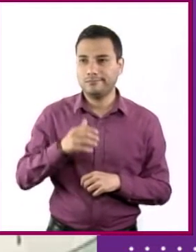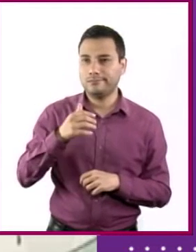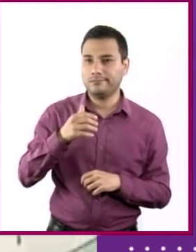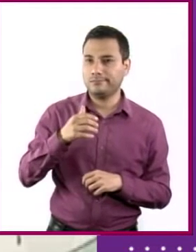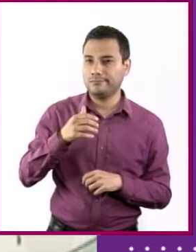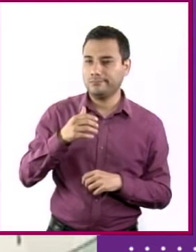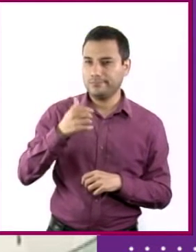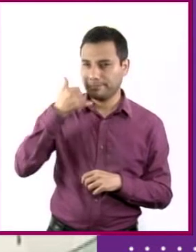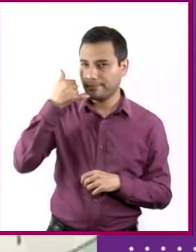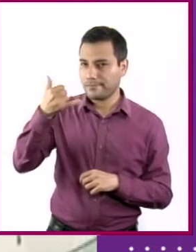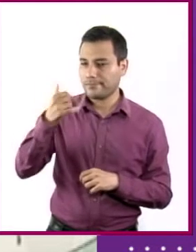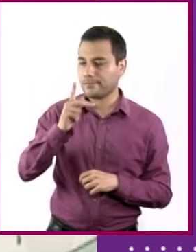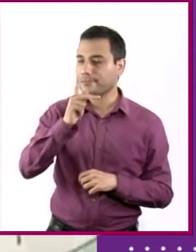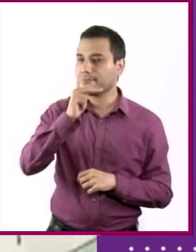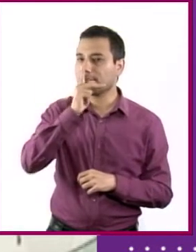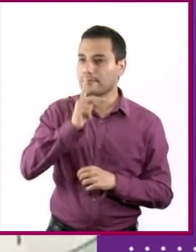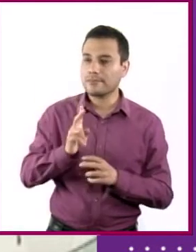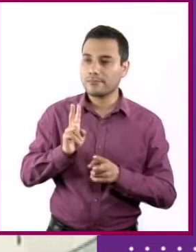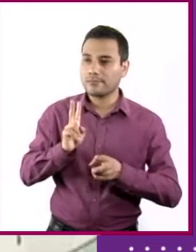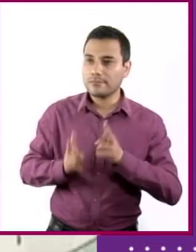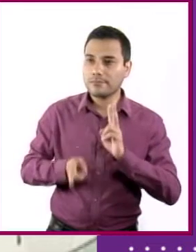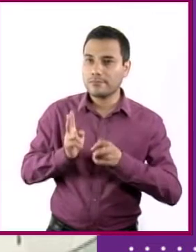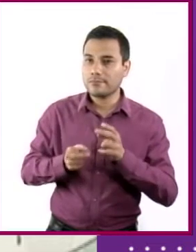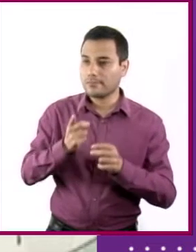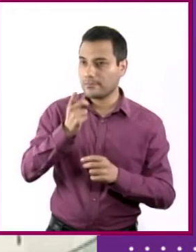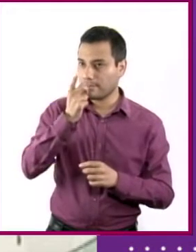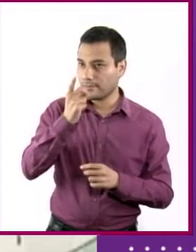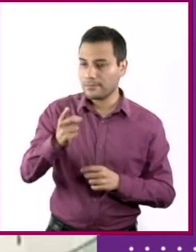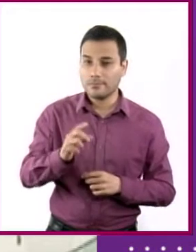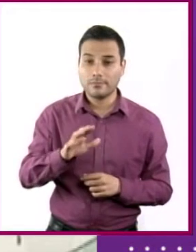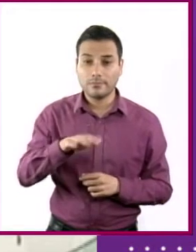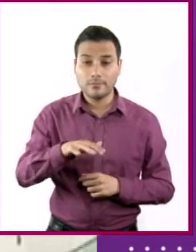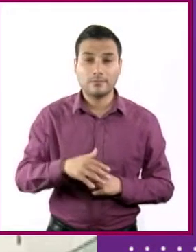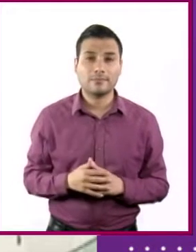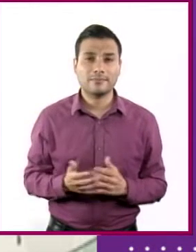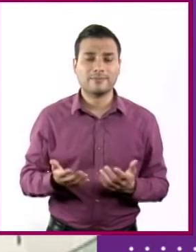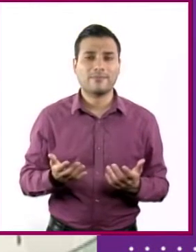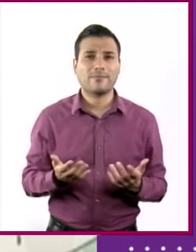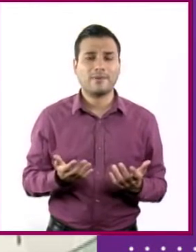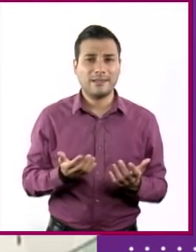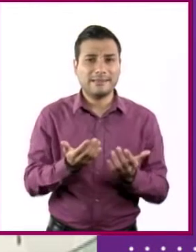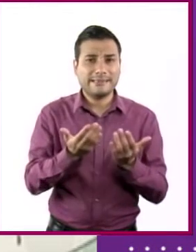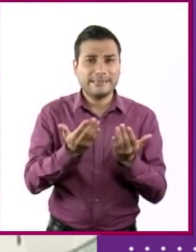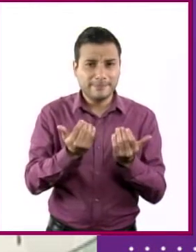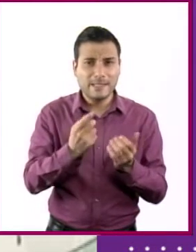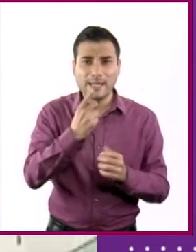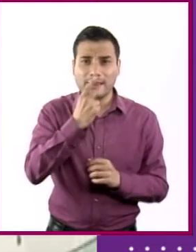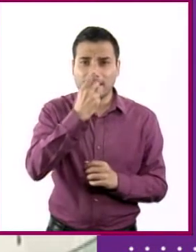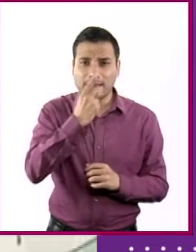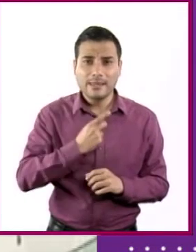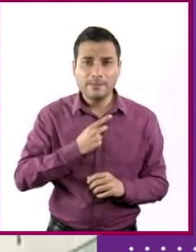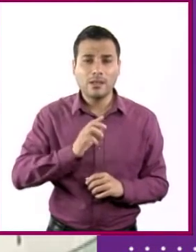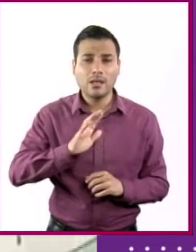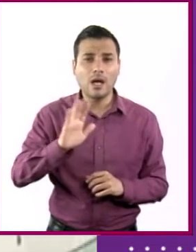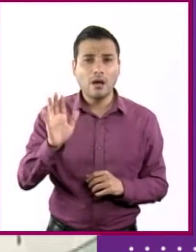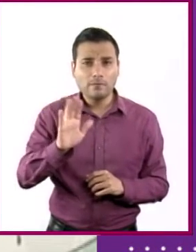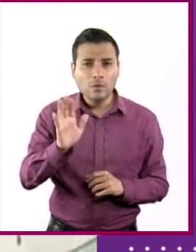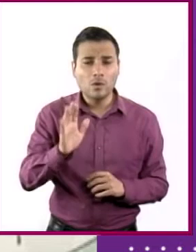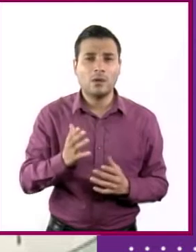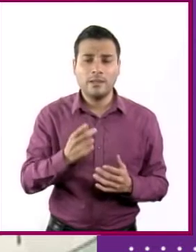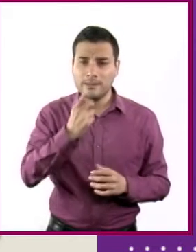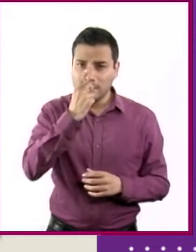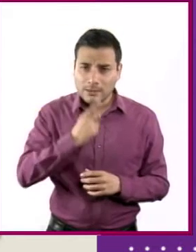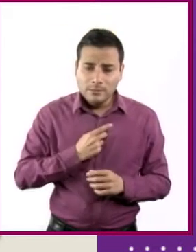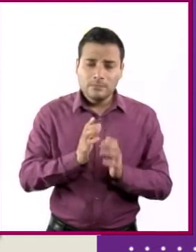the telephone. She said to Memo, "Come on, say goodbye to your father,